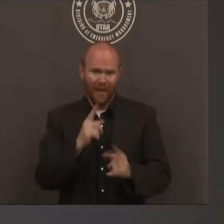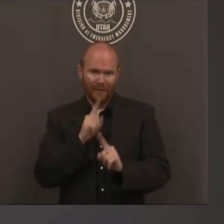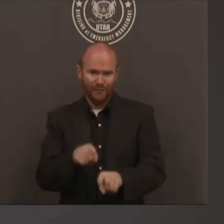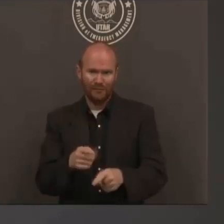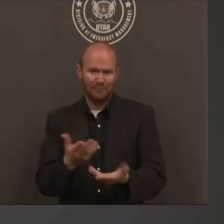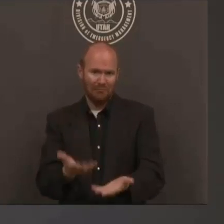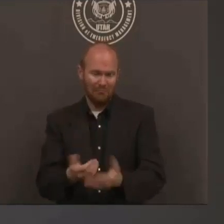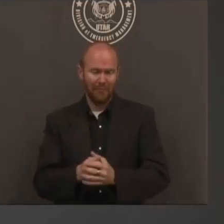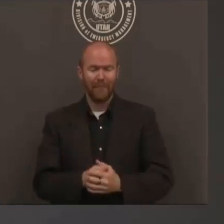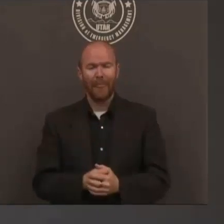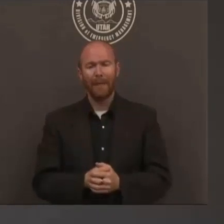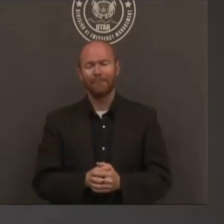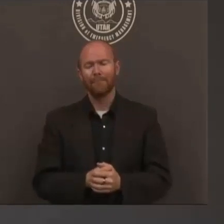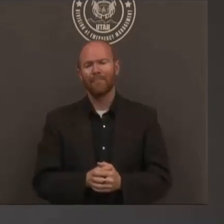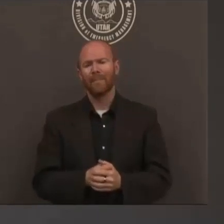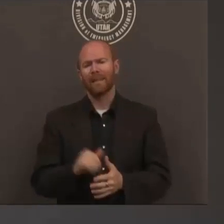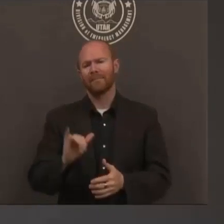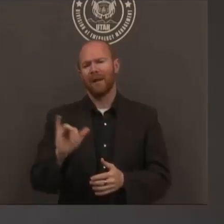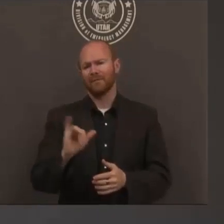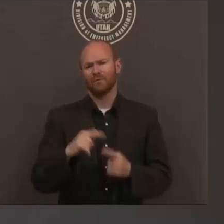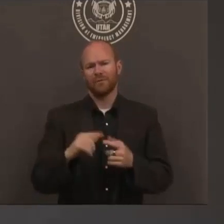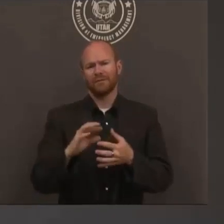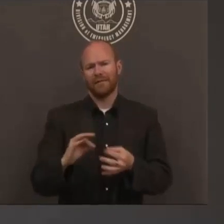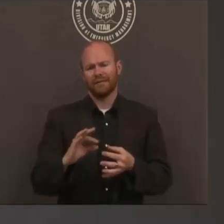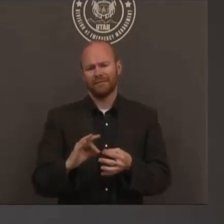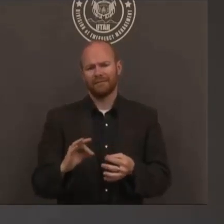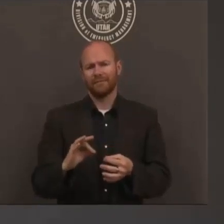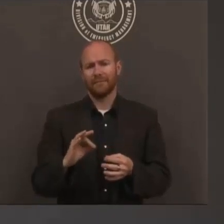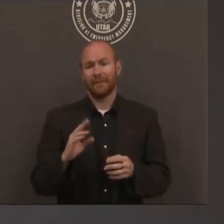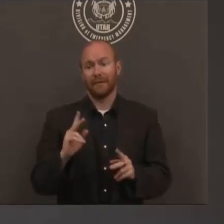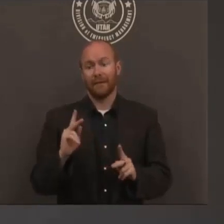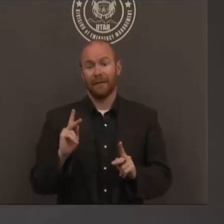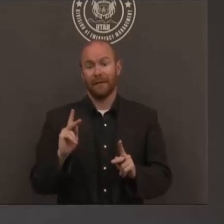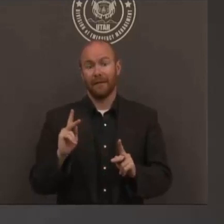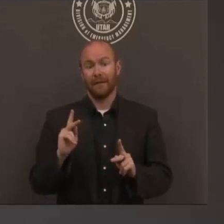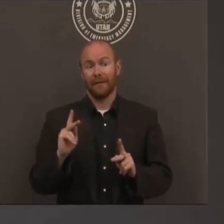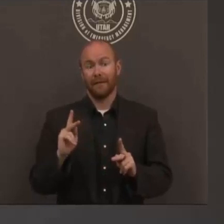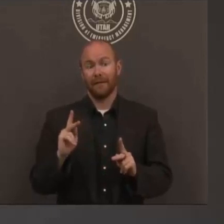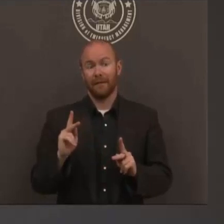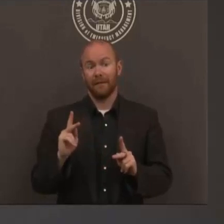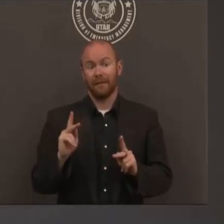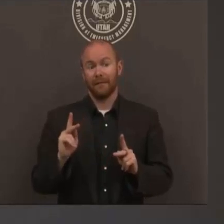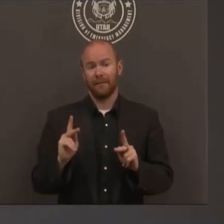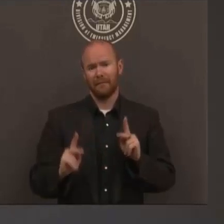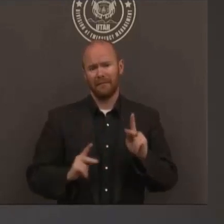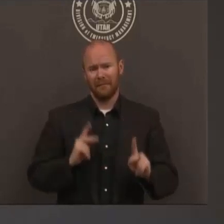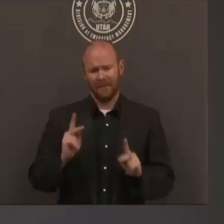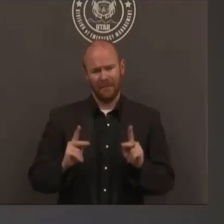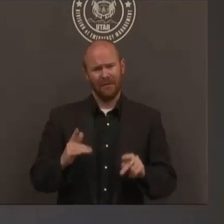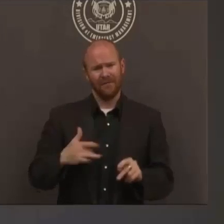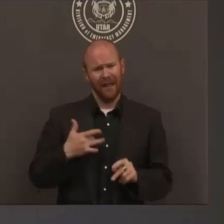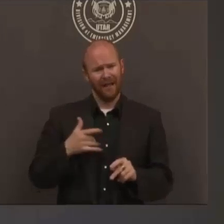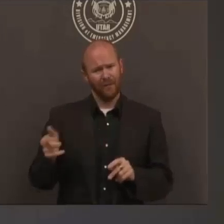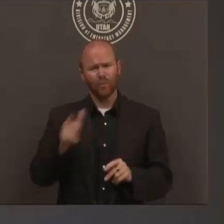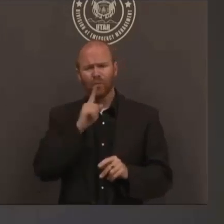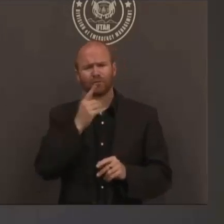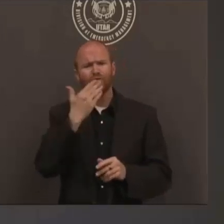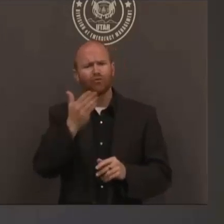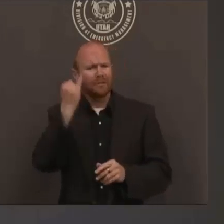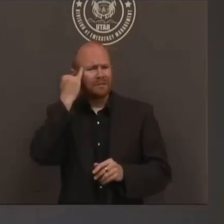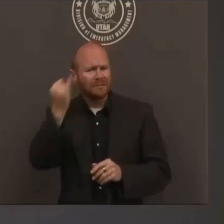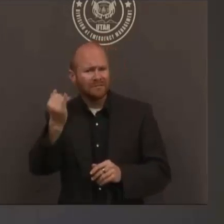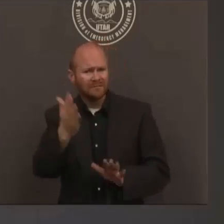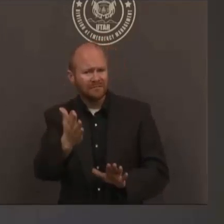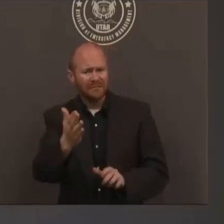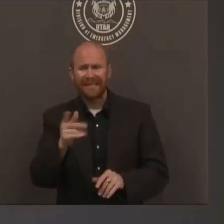now. I think, by the way, I'll just say this. I think everybody dealt, at least on our side of the equation, in good faith. I think they're